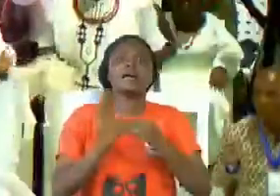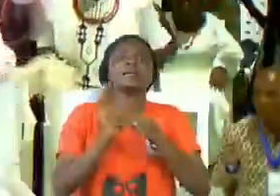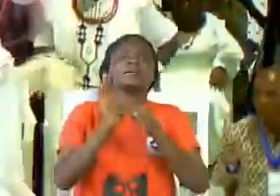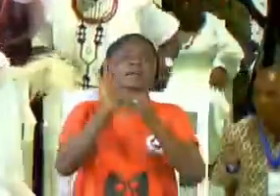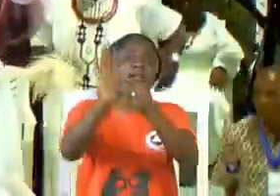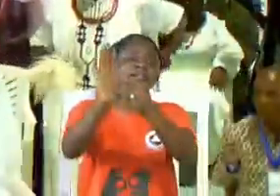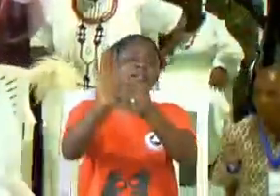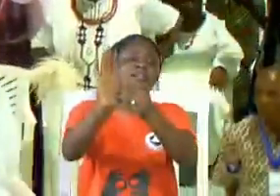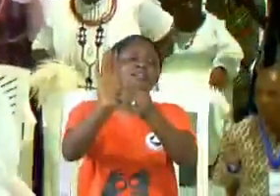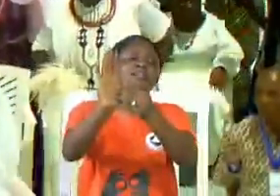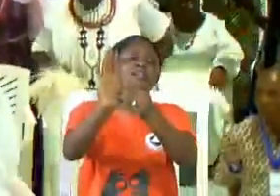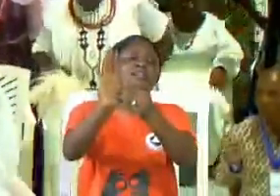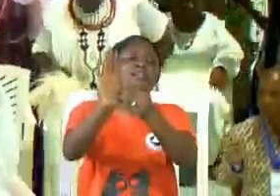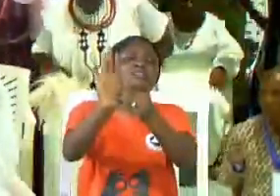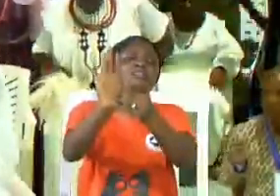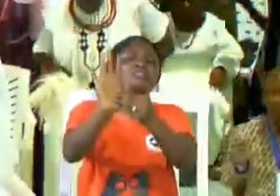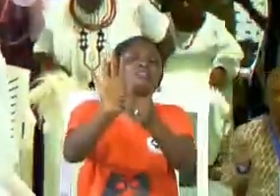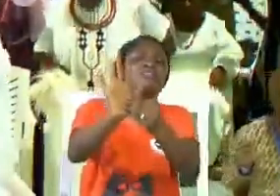Majesty,